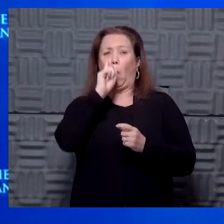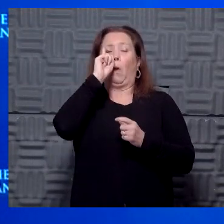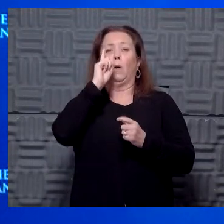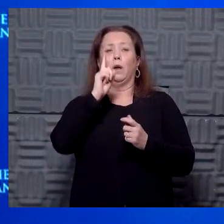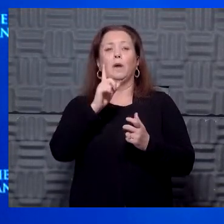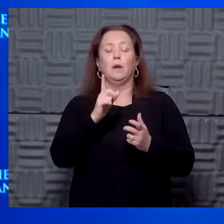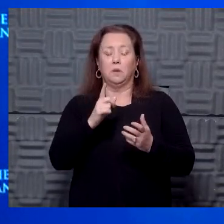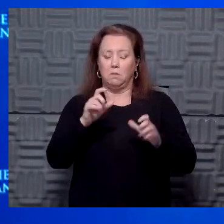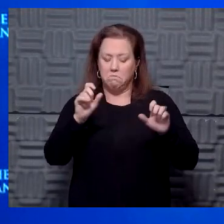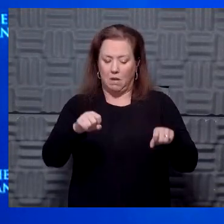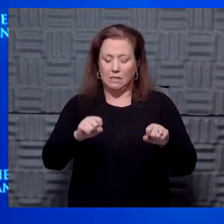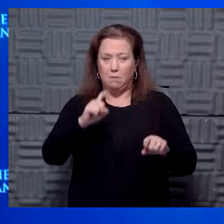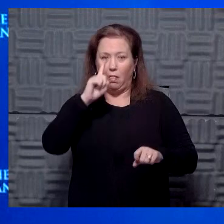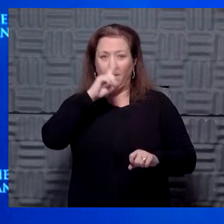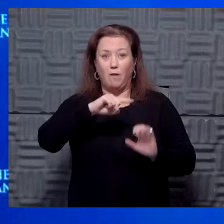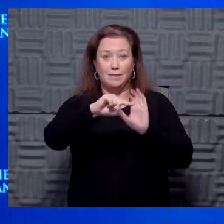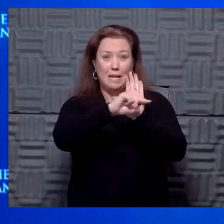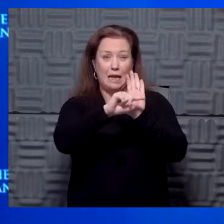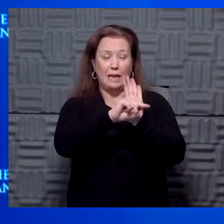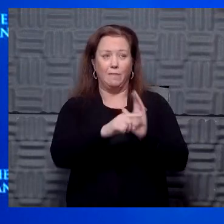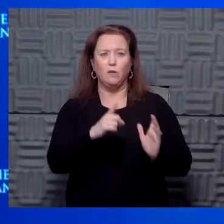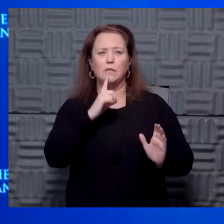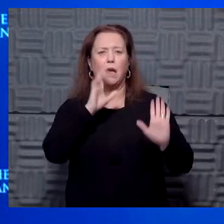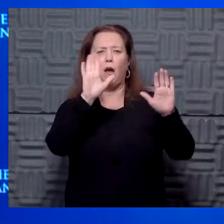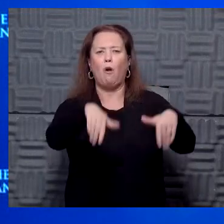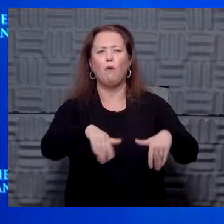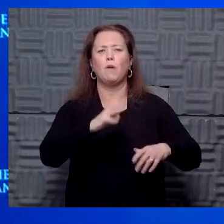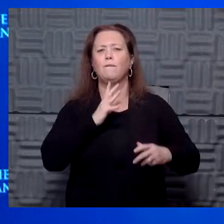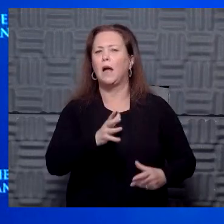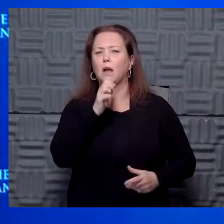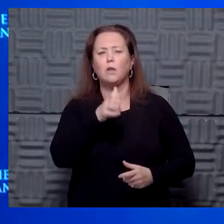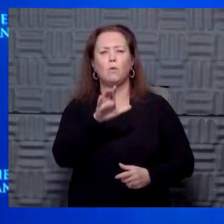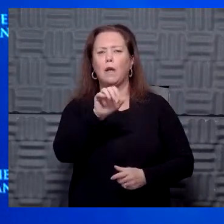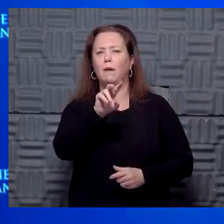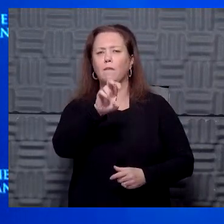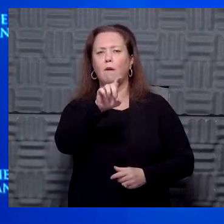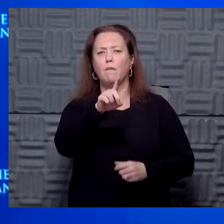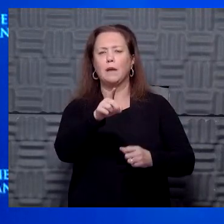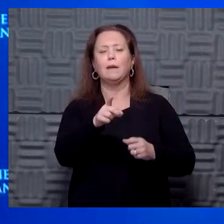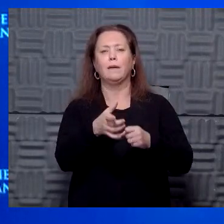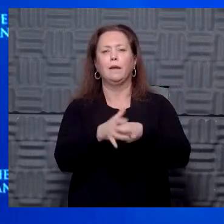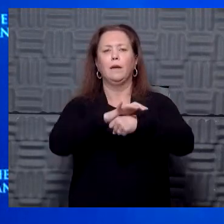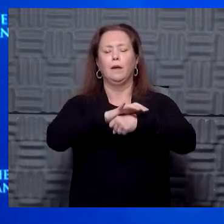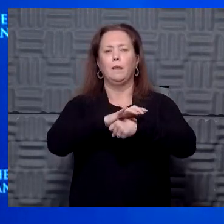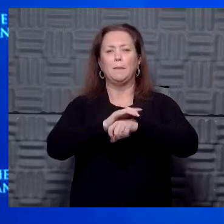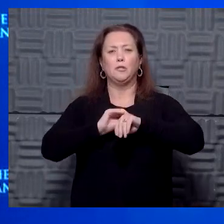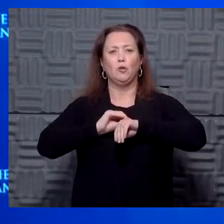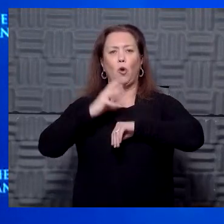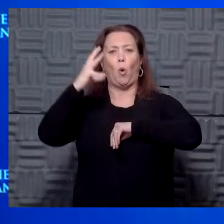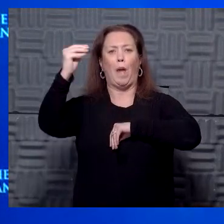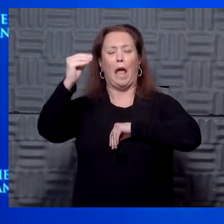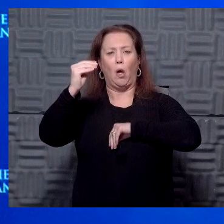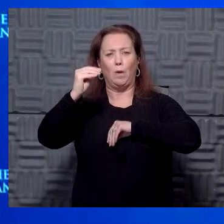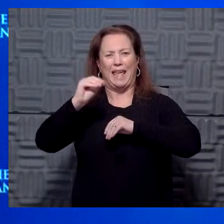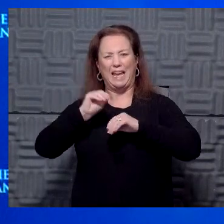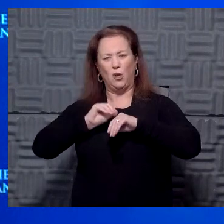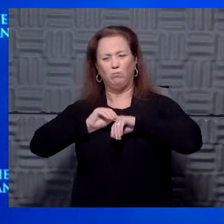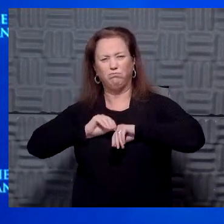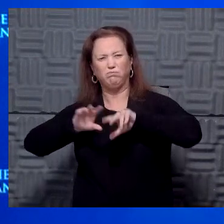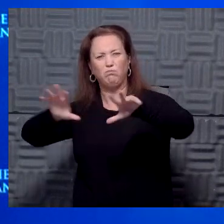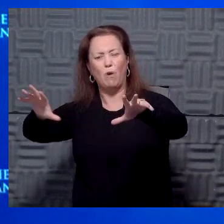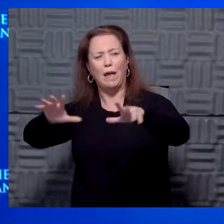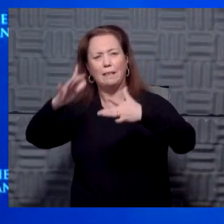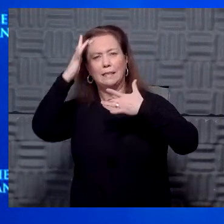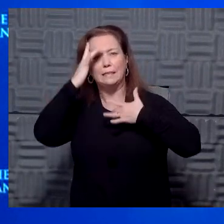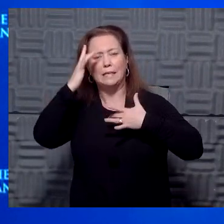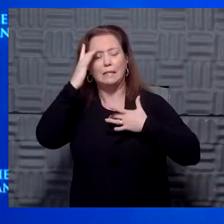have a false negative to it. And then, you say, oh, you don't have COVID-19. Well, wait a minute, then you're out infecting everybody. So what we're encouraged by is when we've done